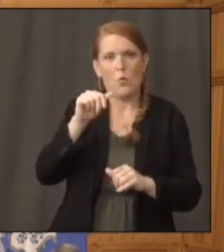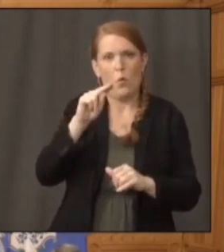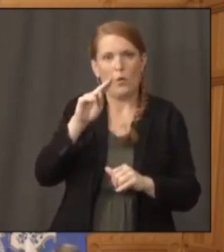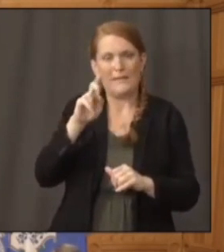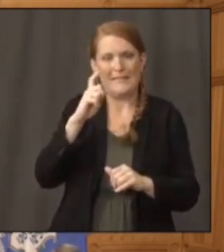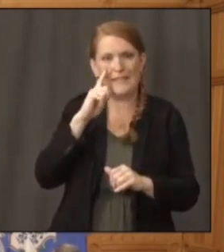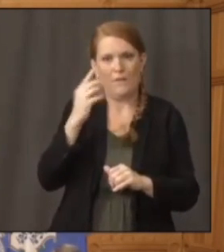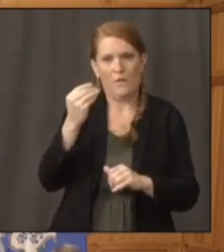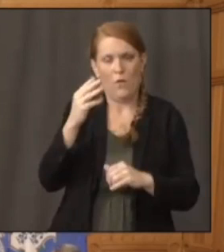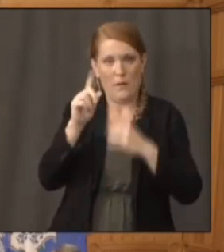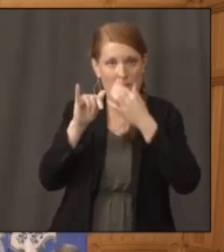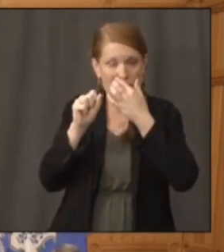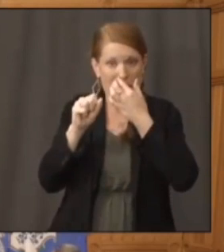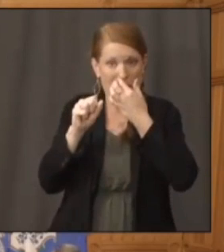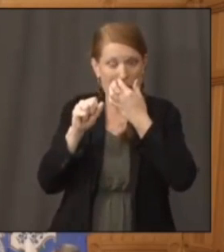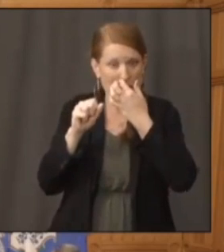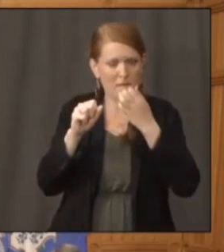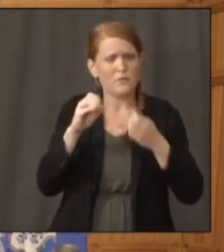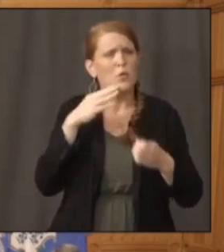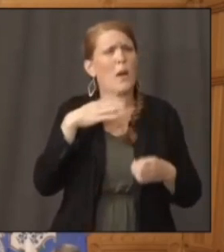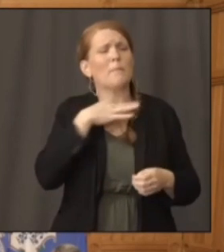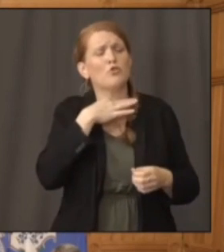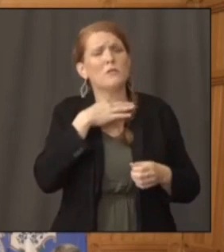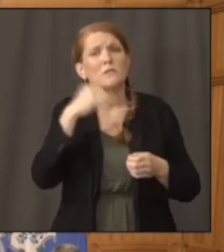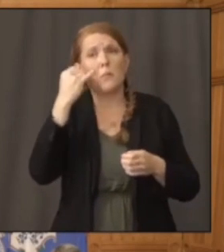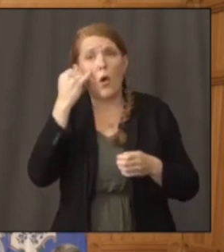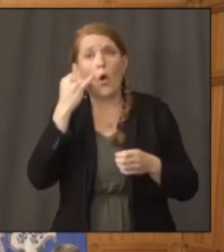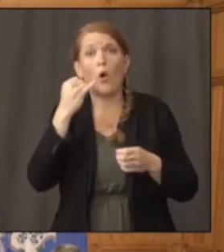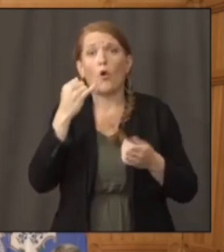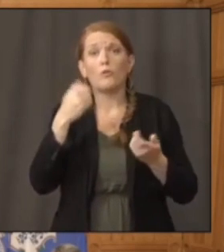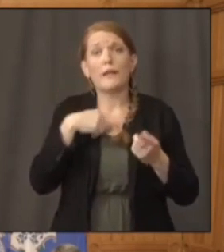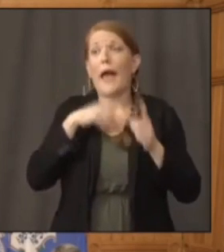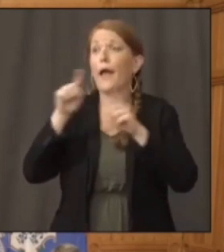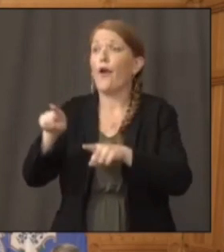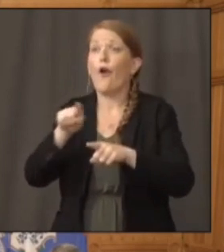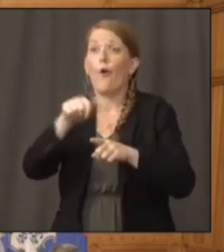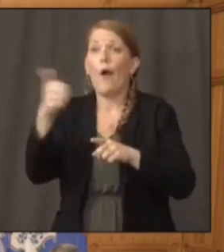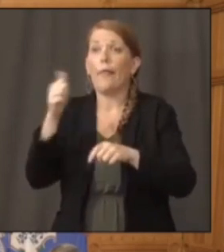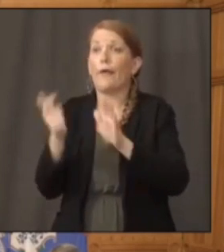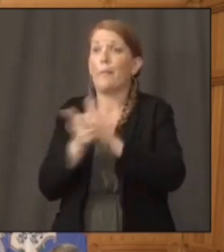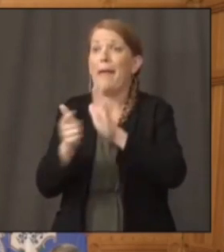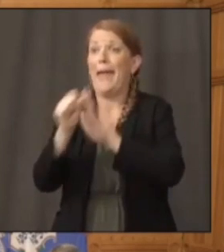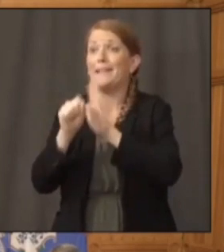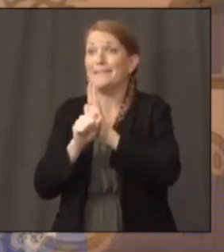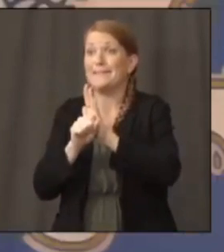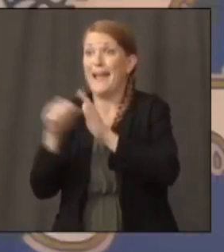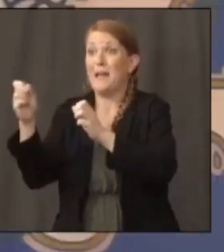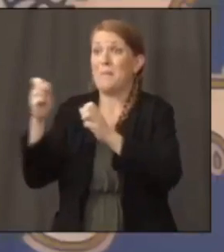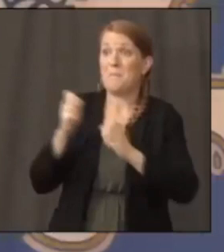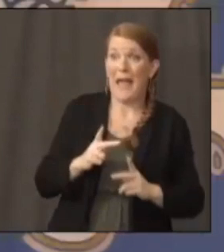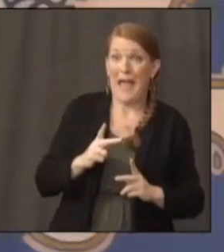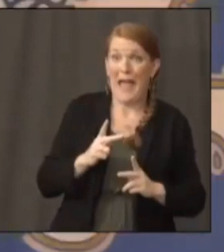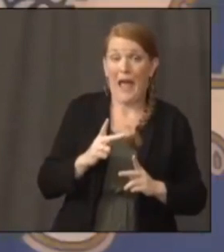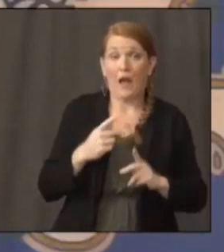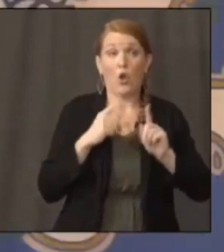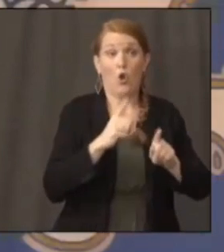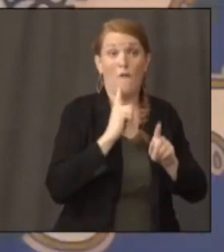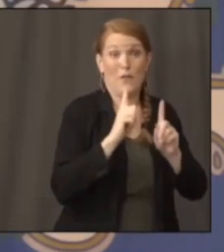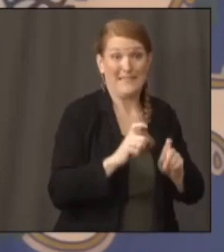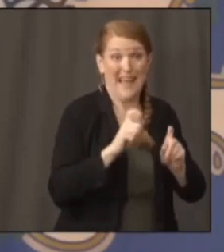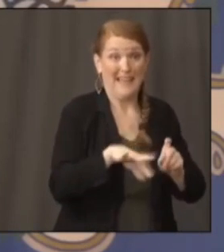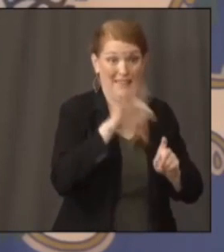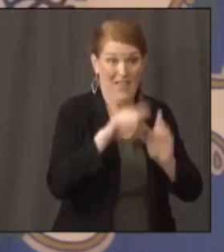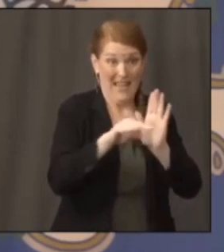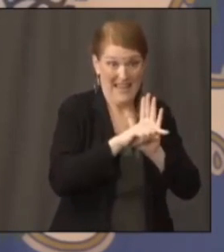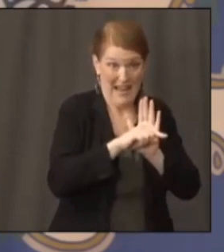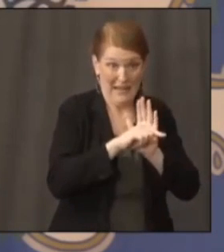test, then you might not need to quarantine. Would you consider loosening it a little bit, or is the timing right? Look, I'm always willing to make changes